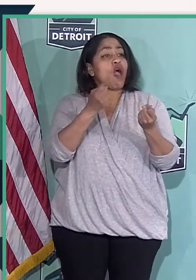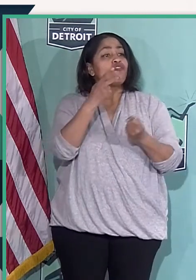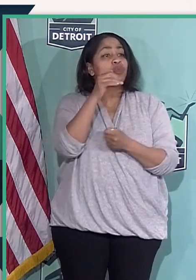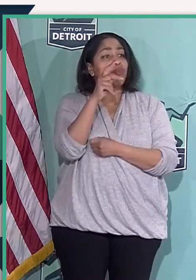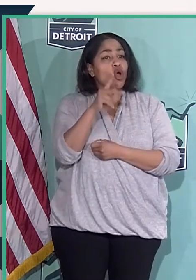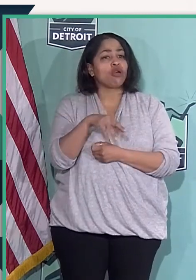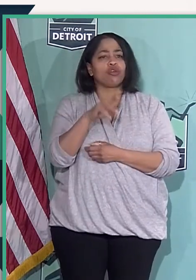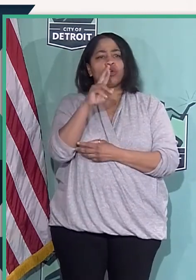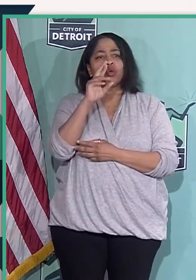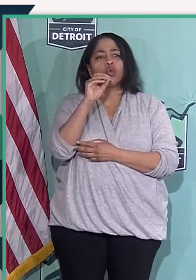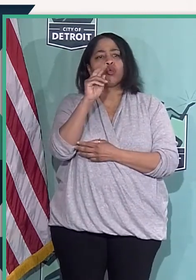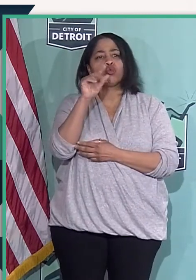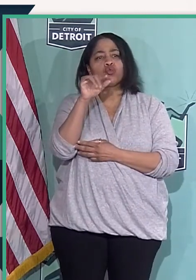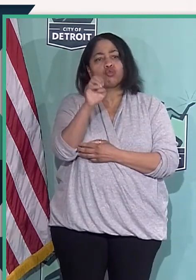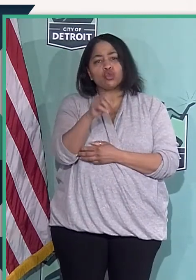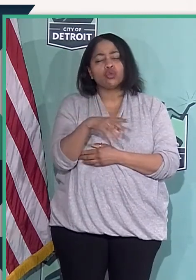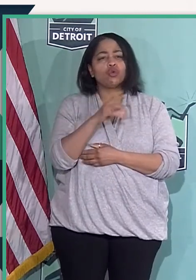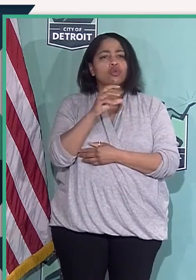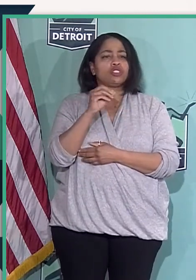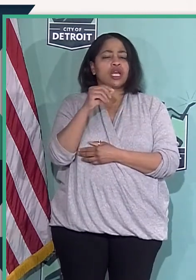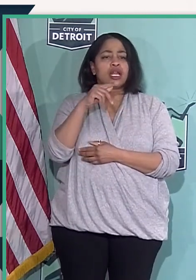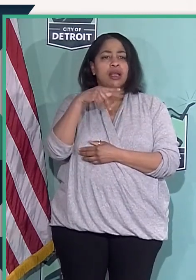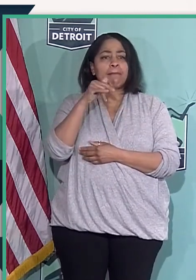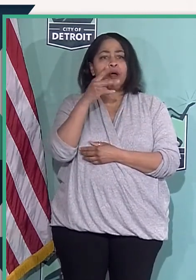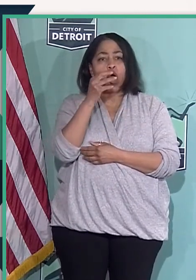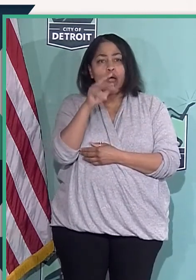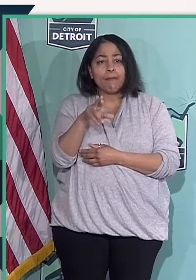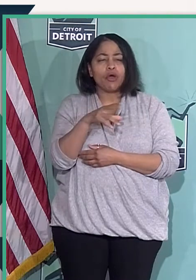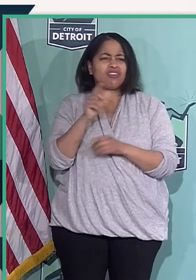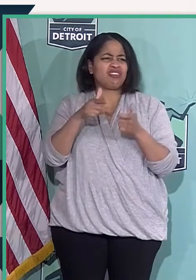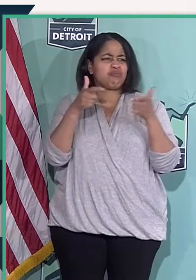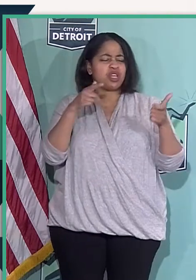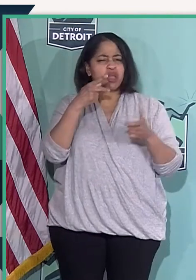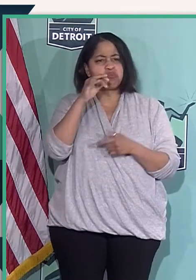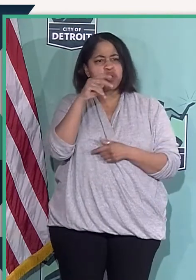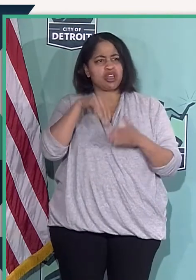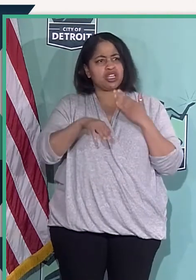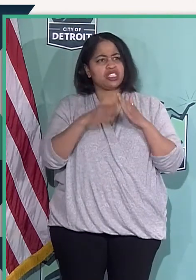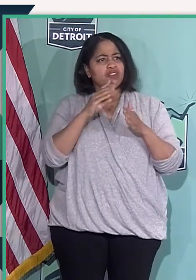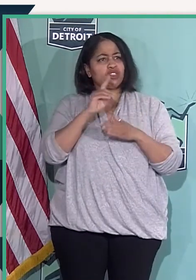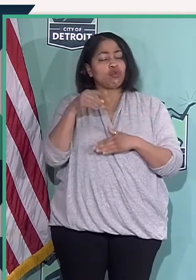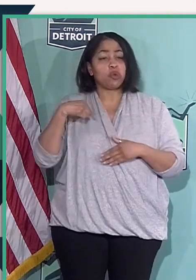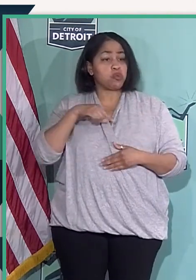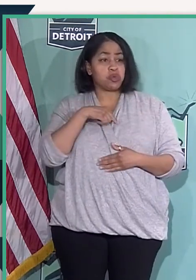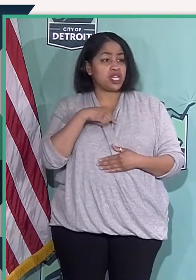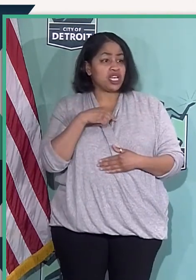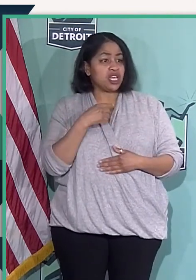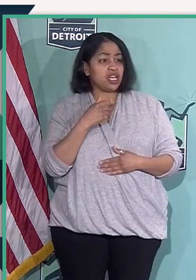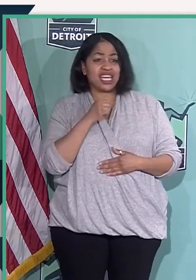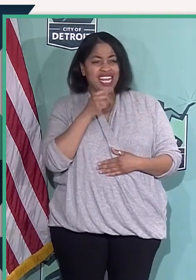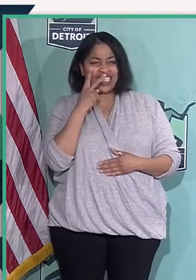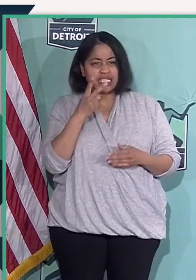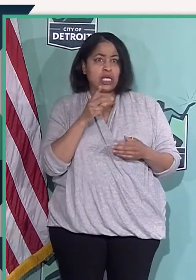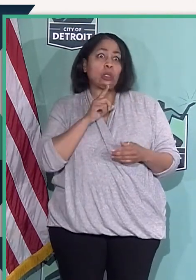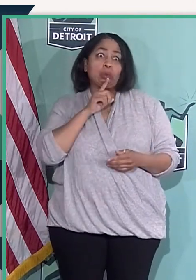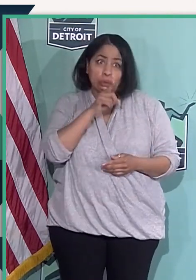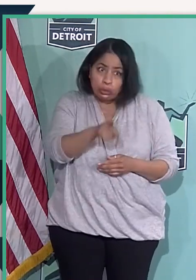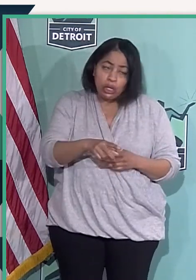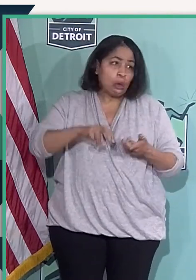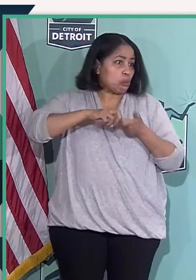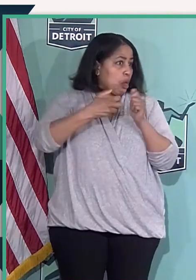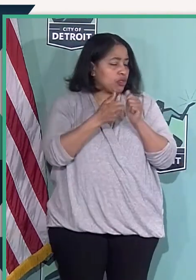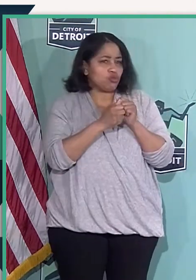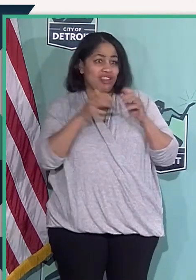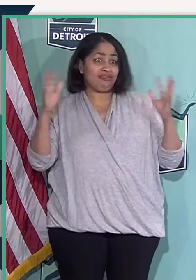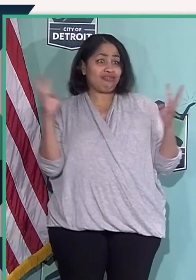Rouge Park and Palmer Park and Chandler Park, the big parks in the city, we aren't seeing real problems with gathering because the